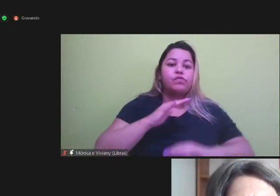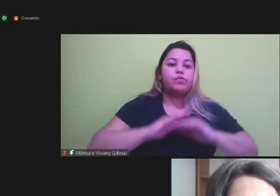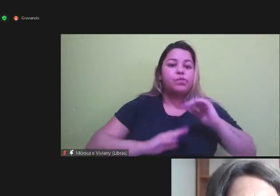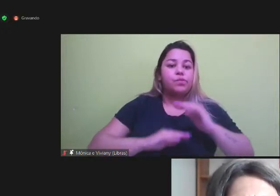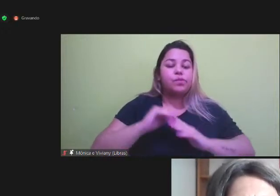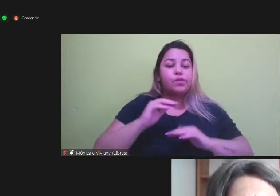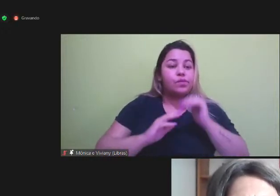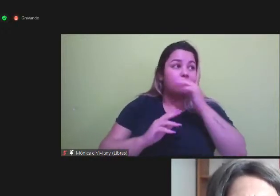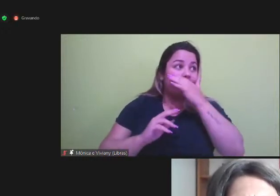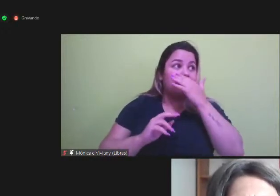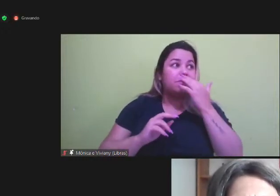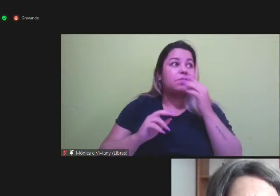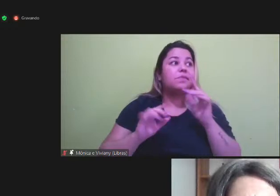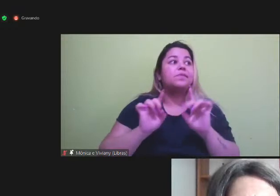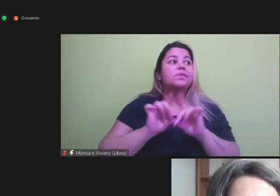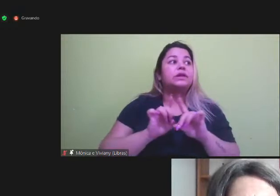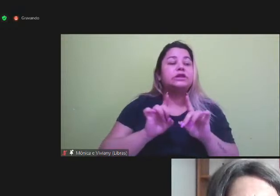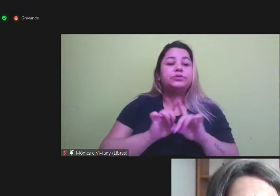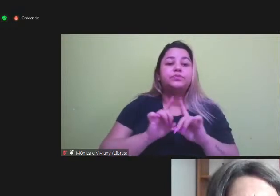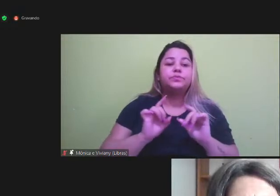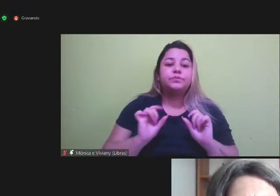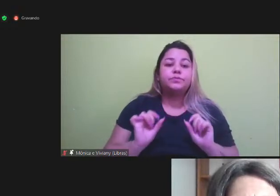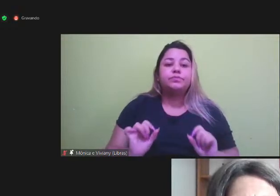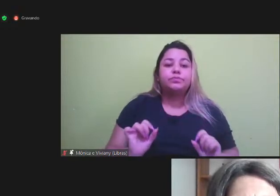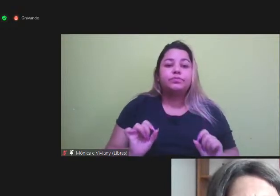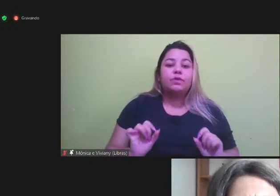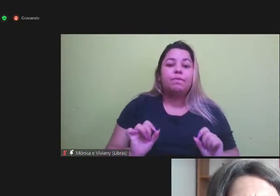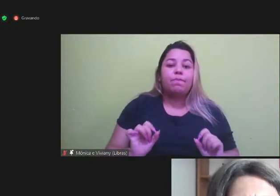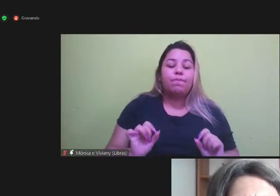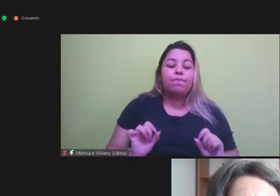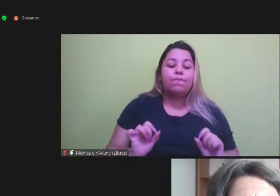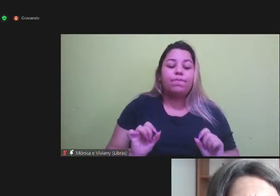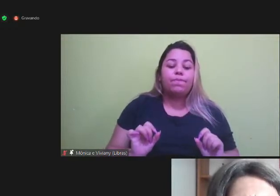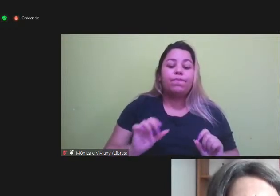the actions in the objective way,